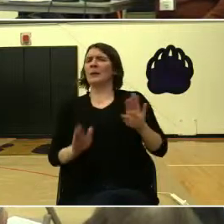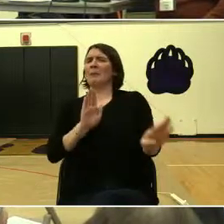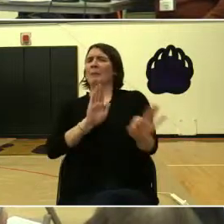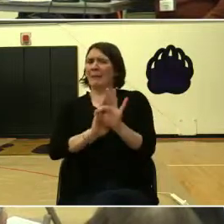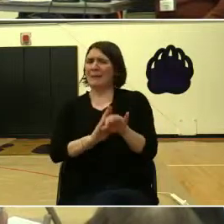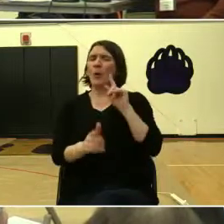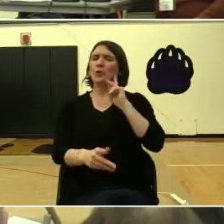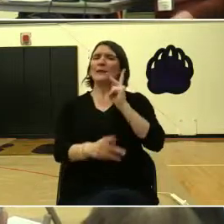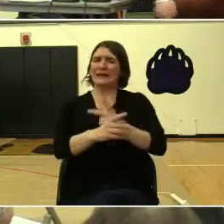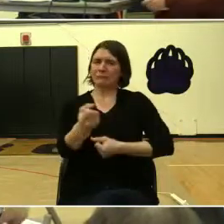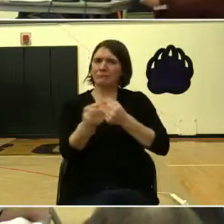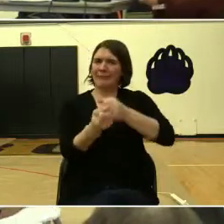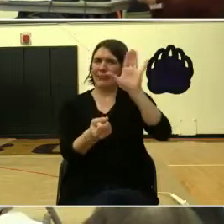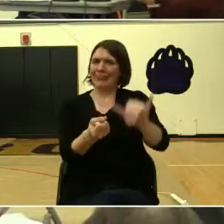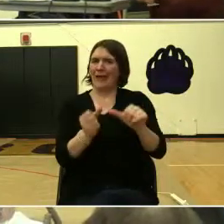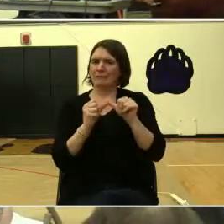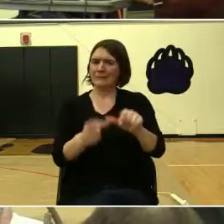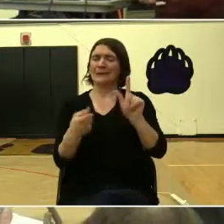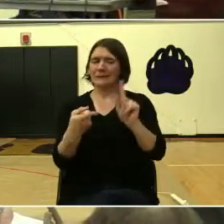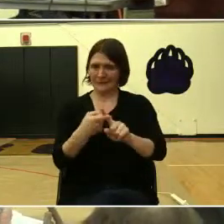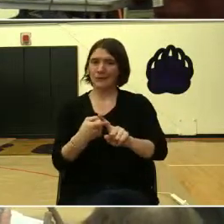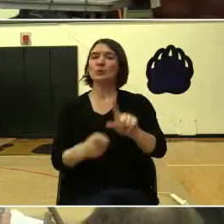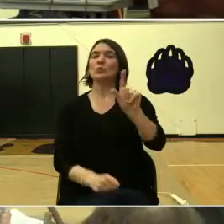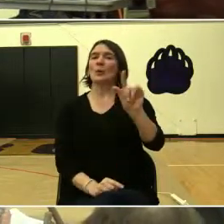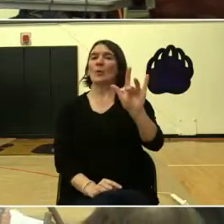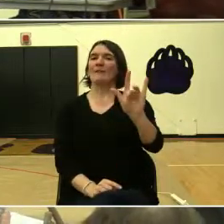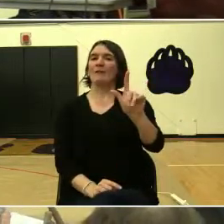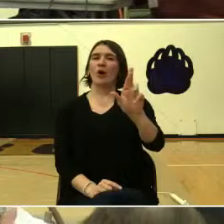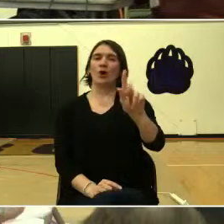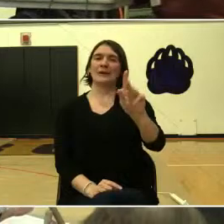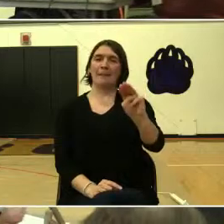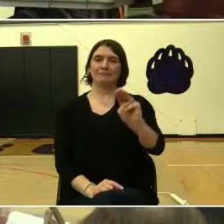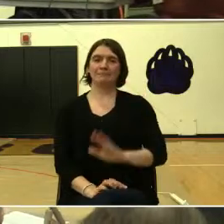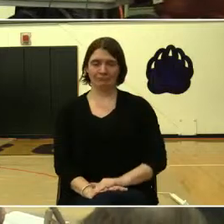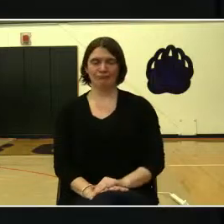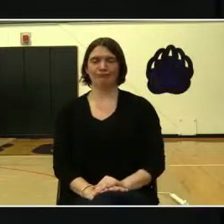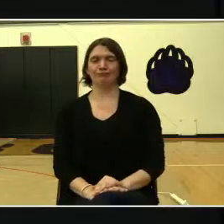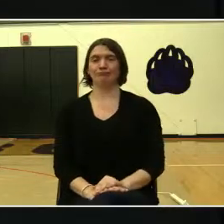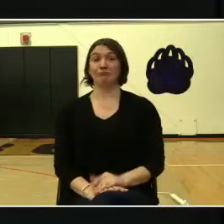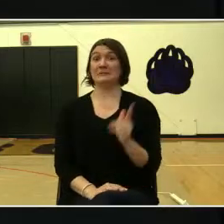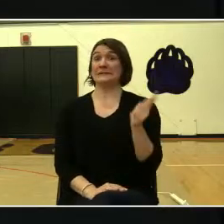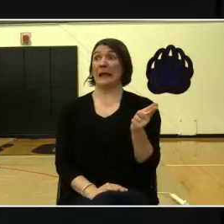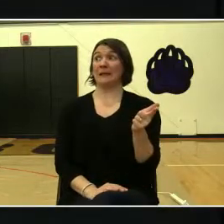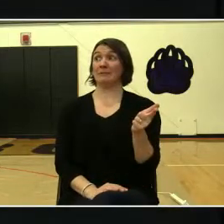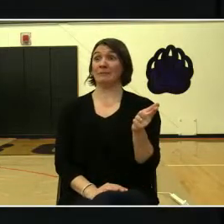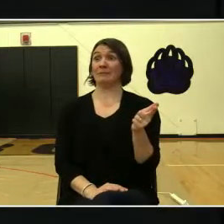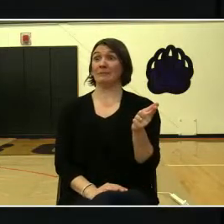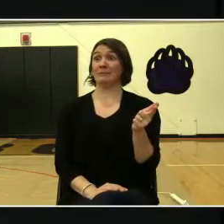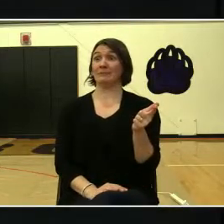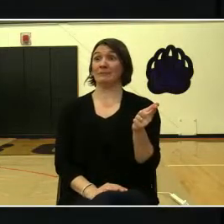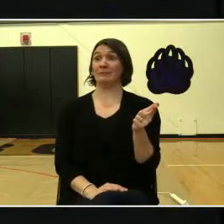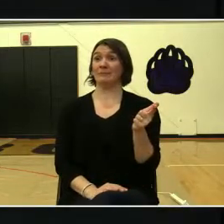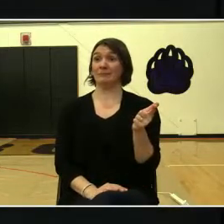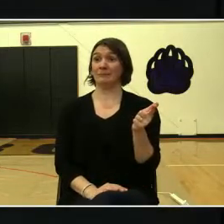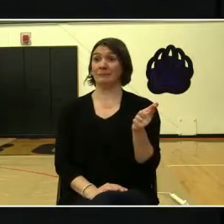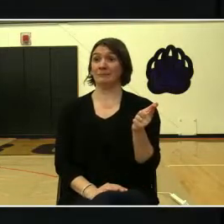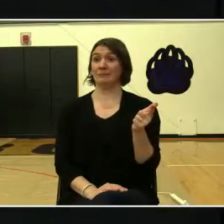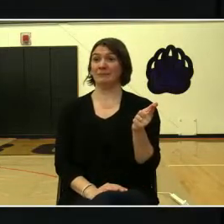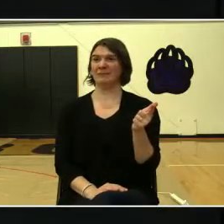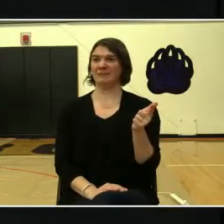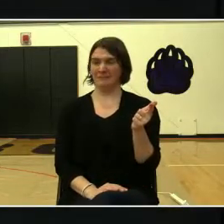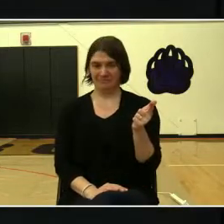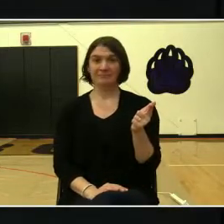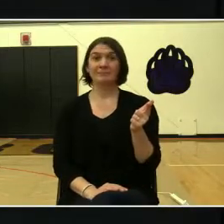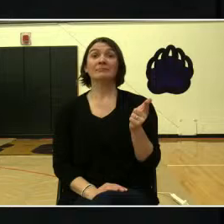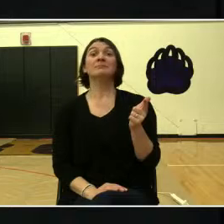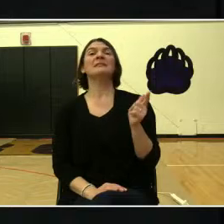term of one year until the 2025 representative town meeting is there a second second Mr